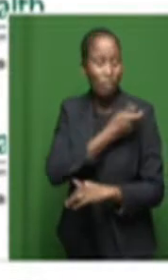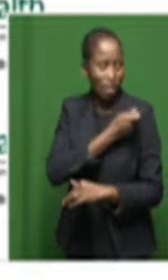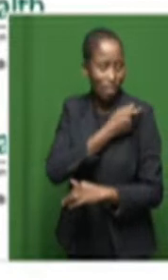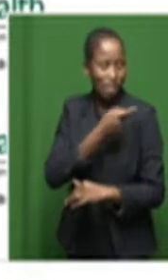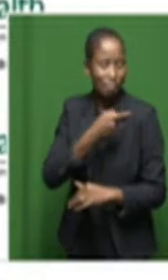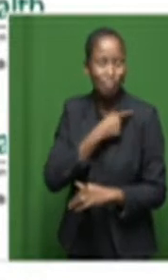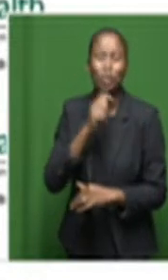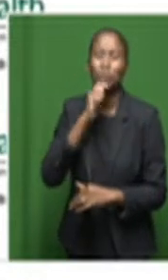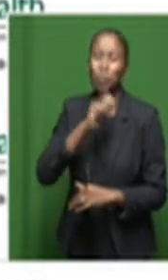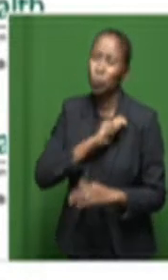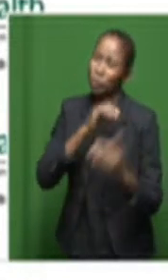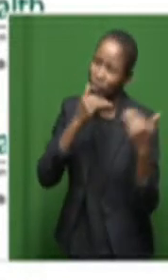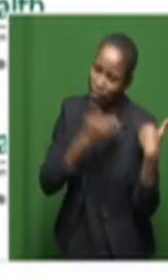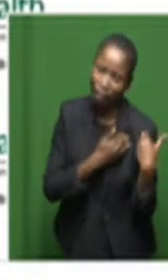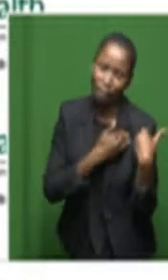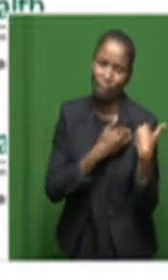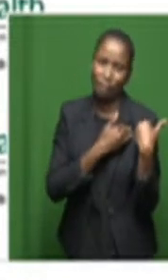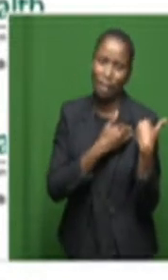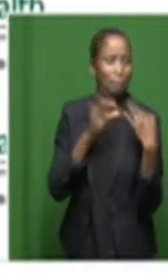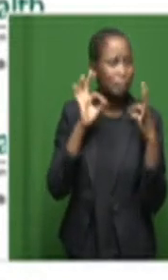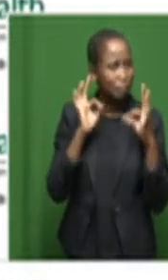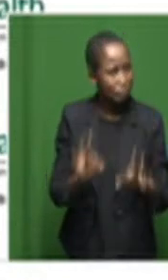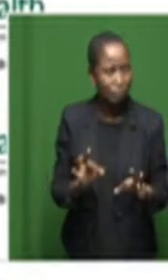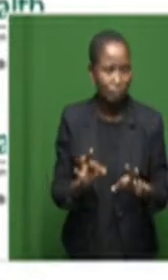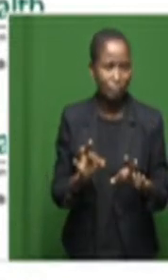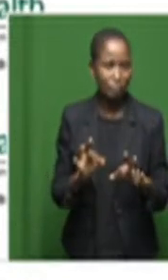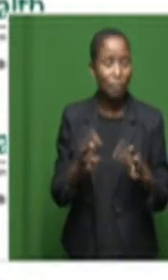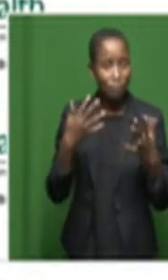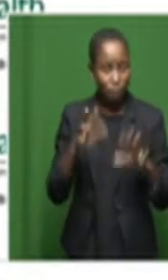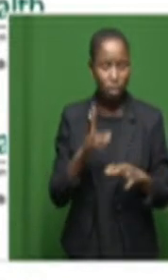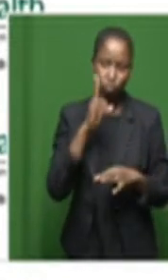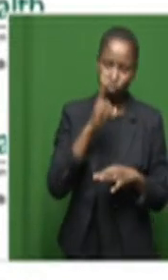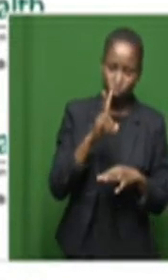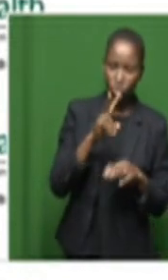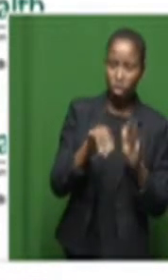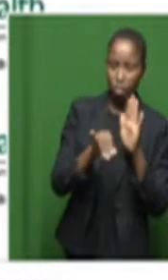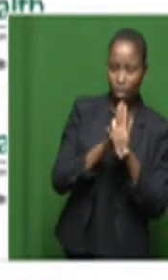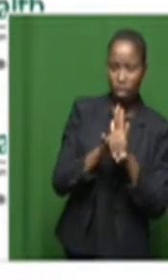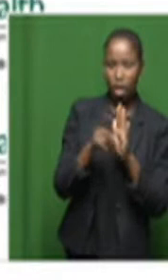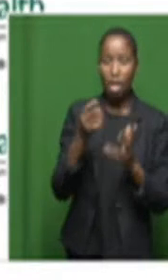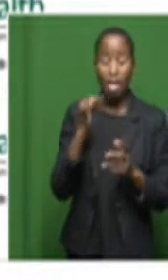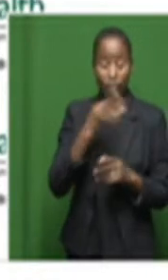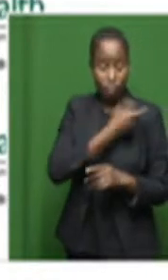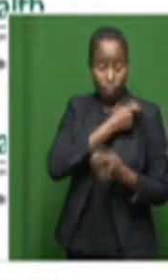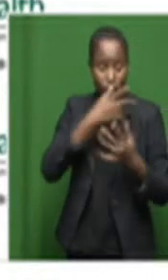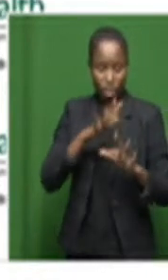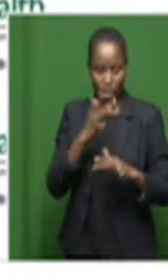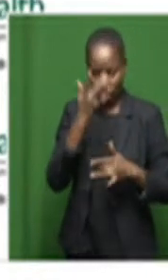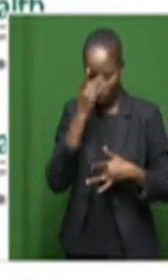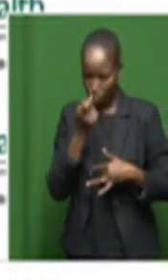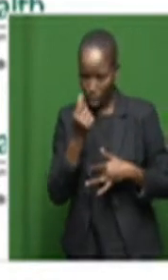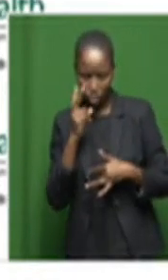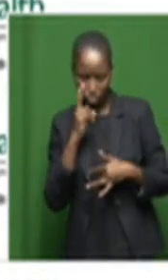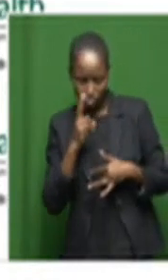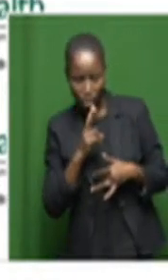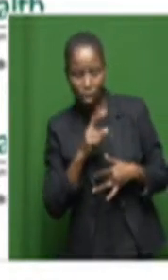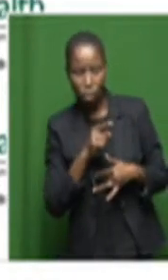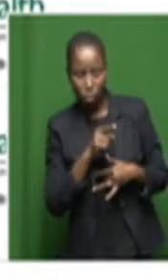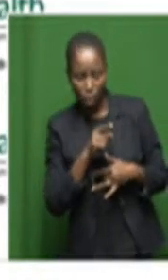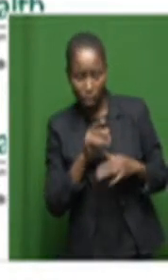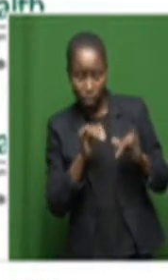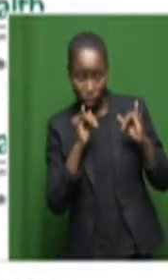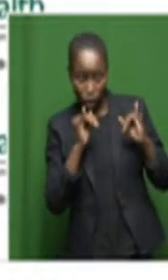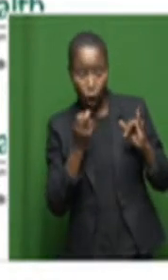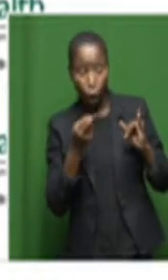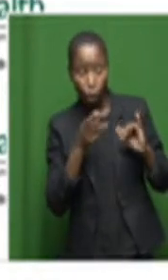and effective. We have a system to monitor side effects and investigate where there is serious illness or